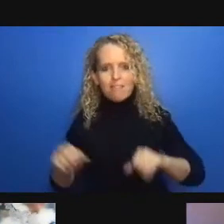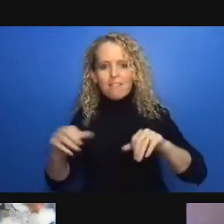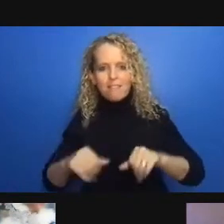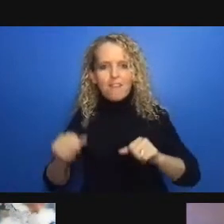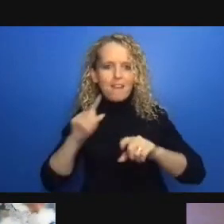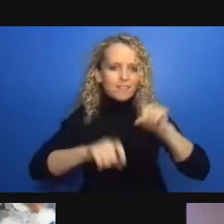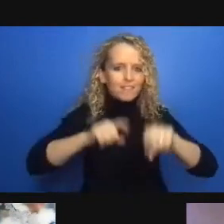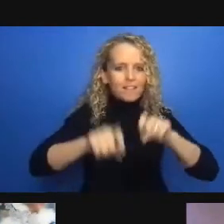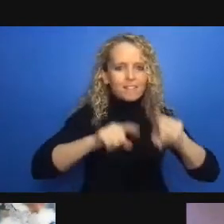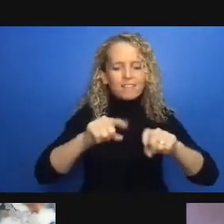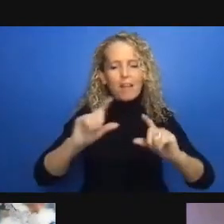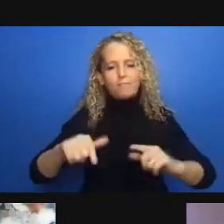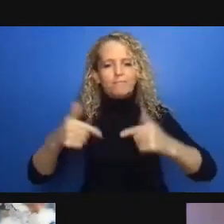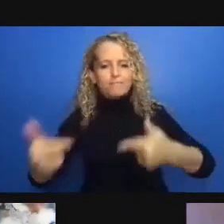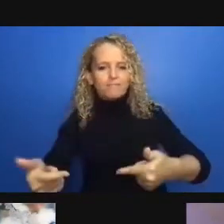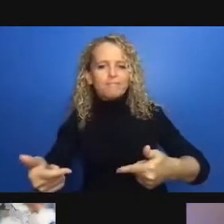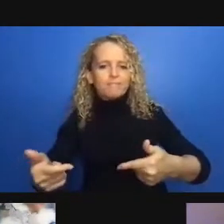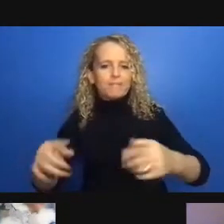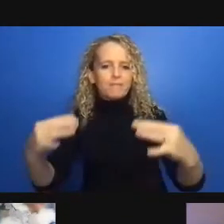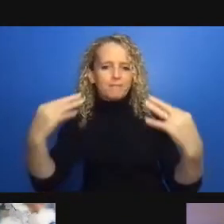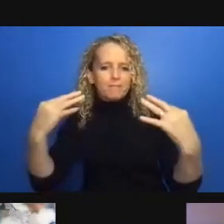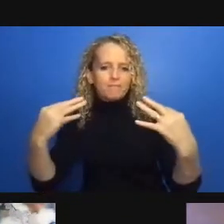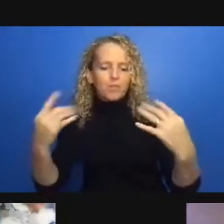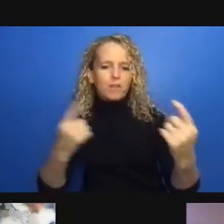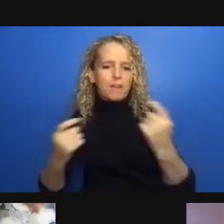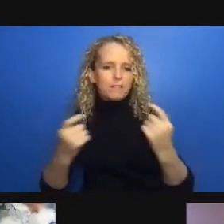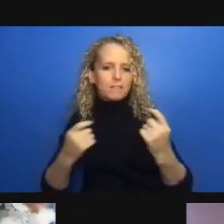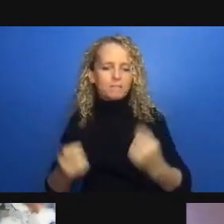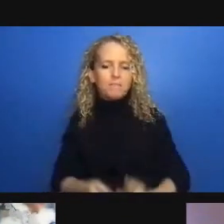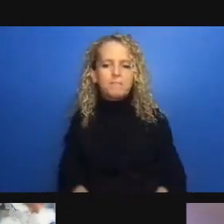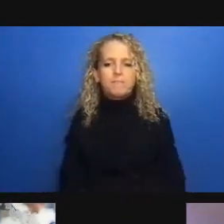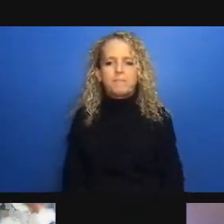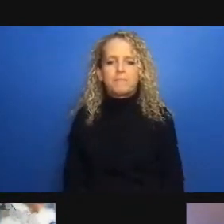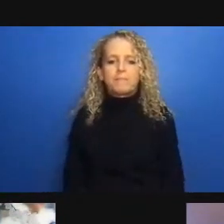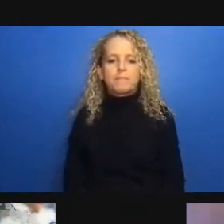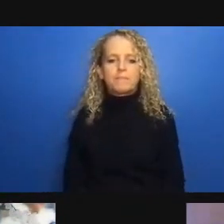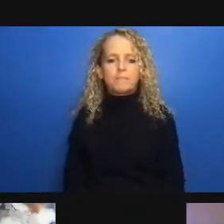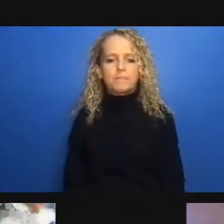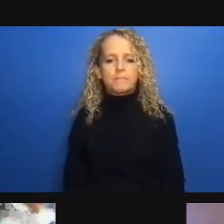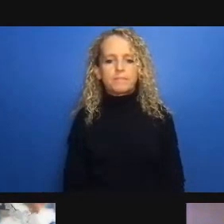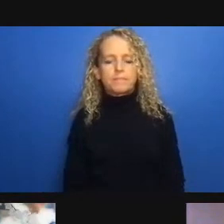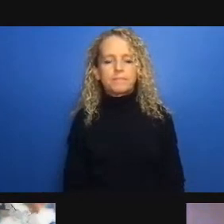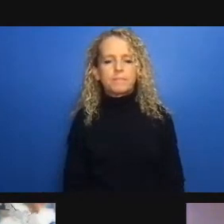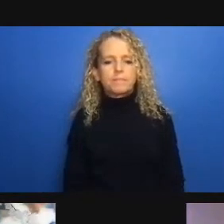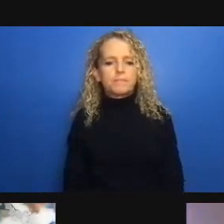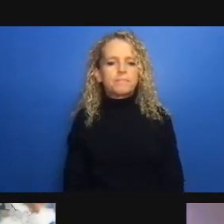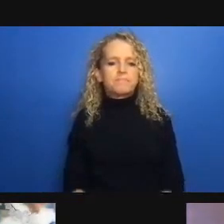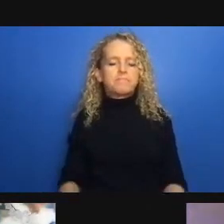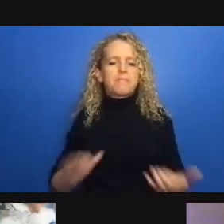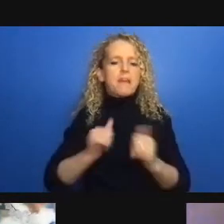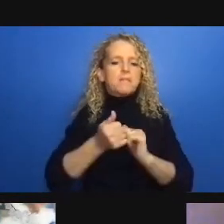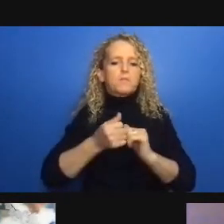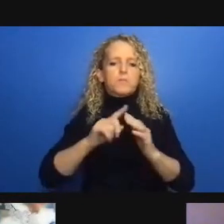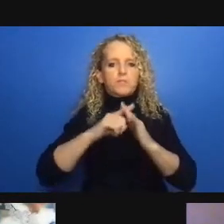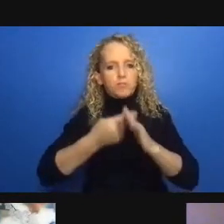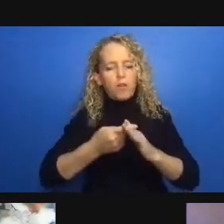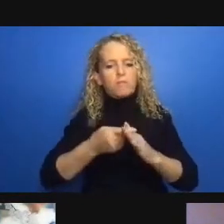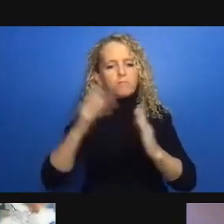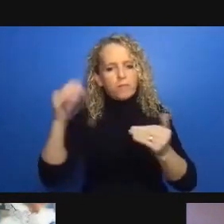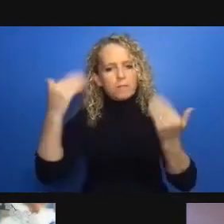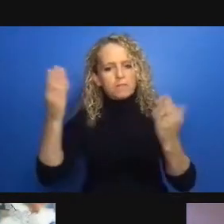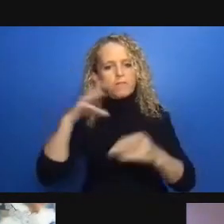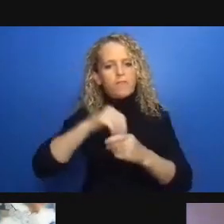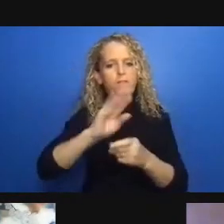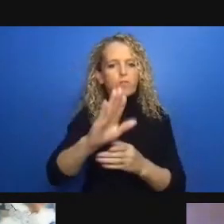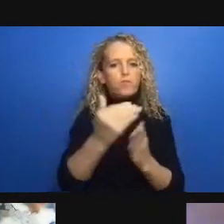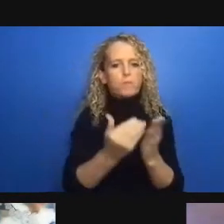to questions from the audience. So one question we're all wondering about, what are the first steps we can take to get started on these recommendations that are in your report?